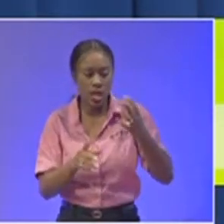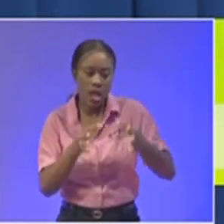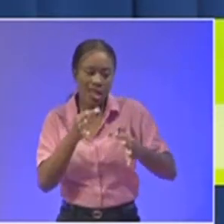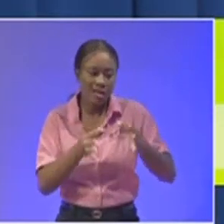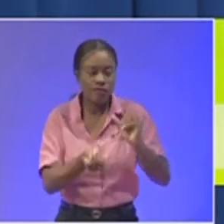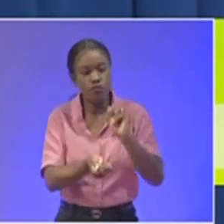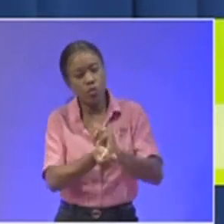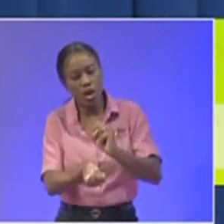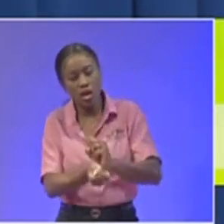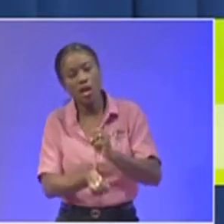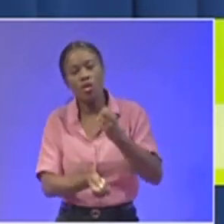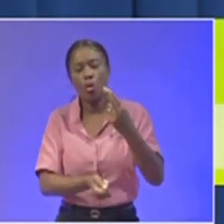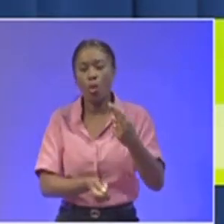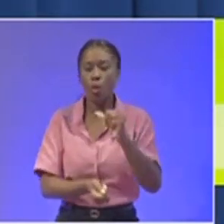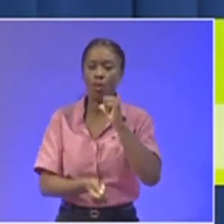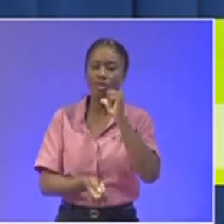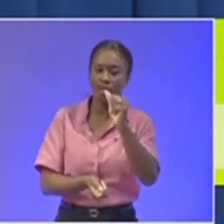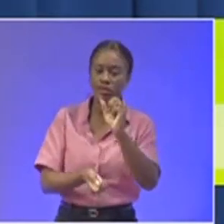these things are